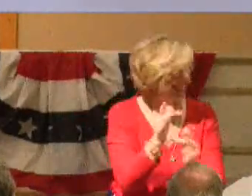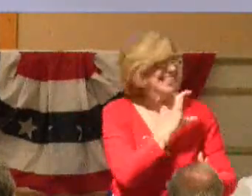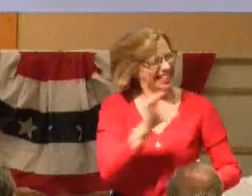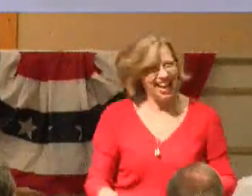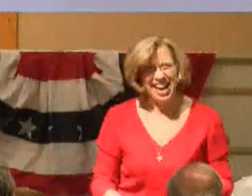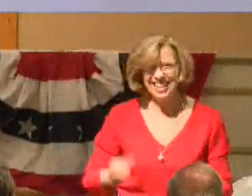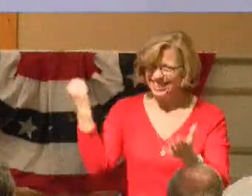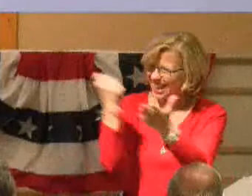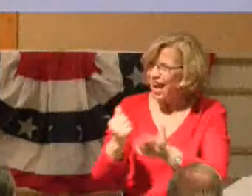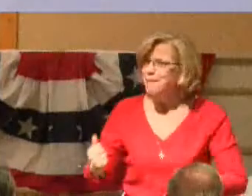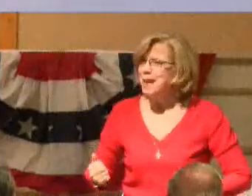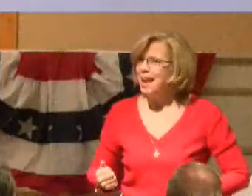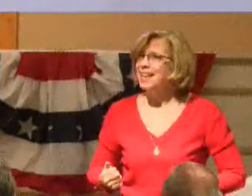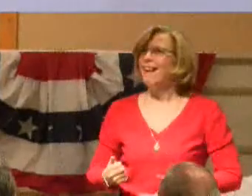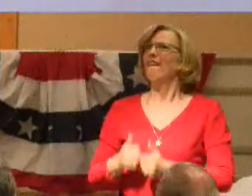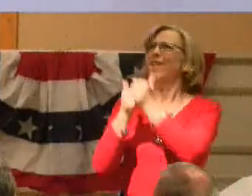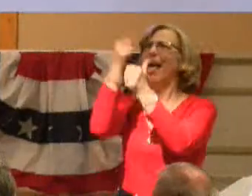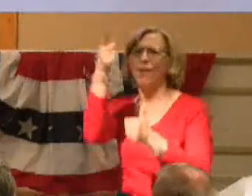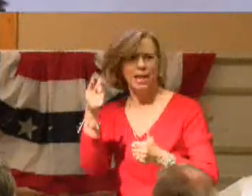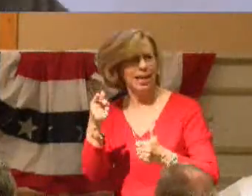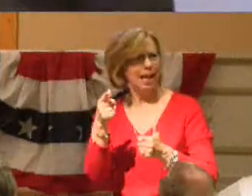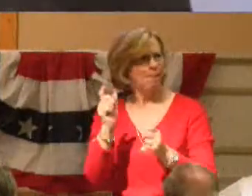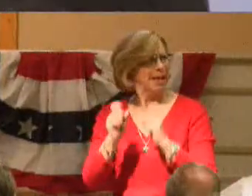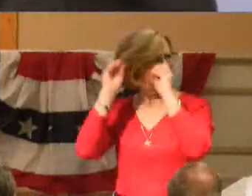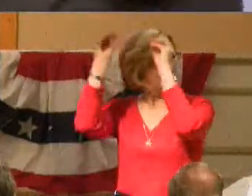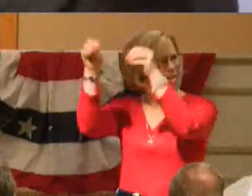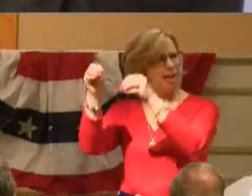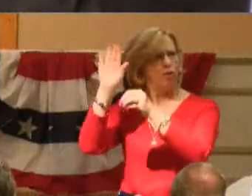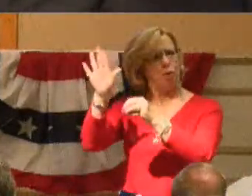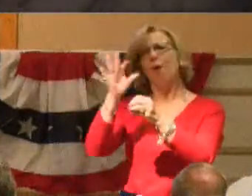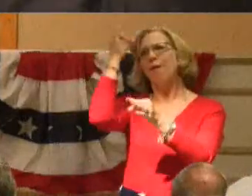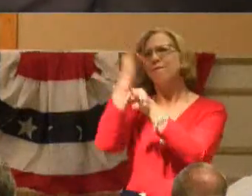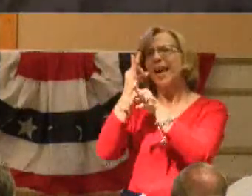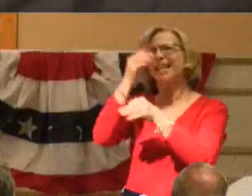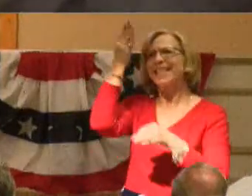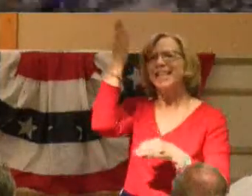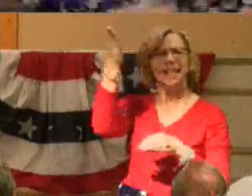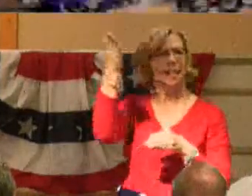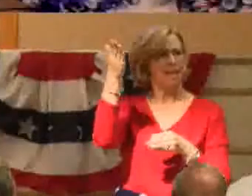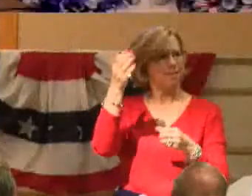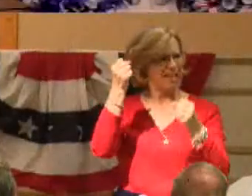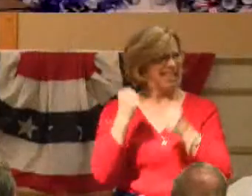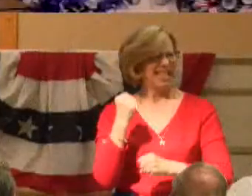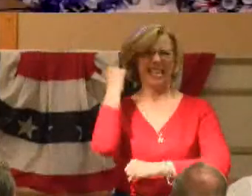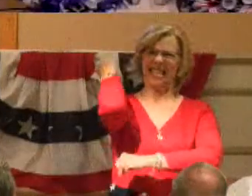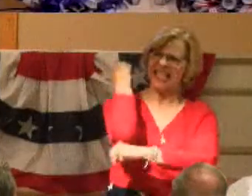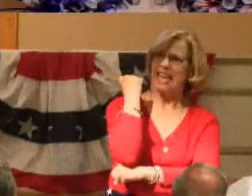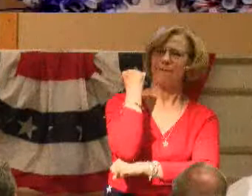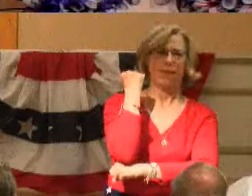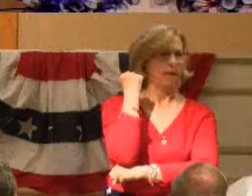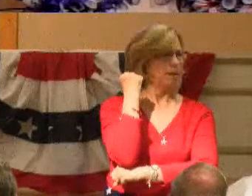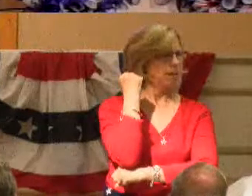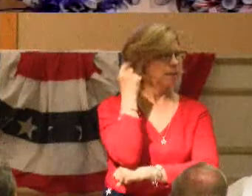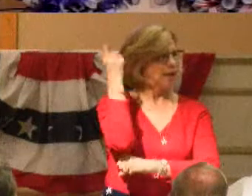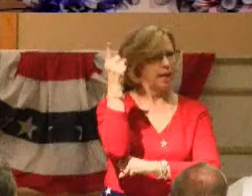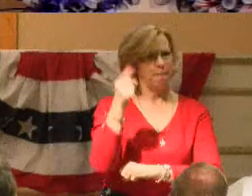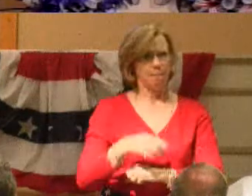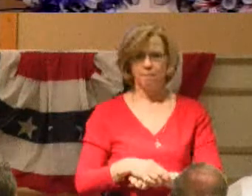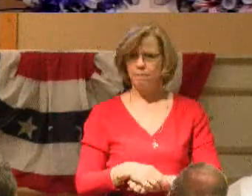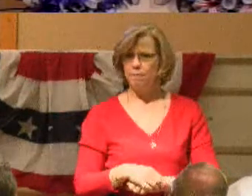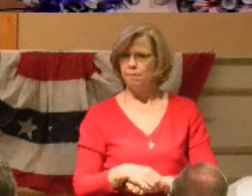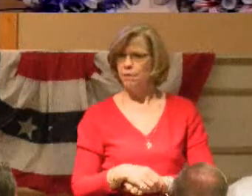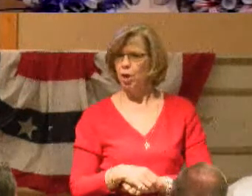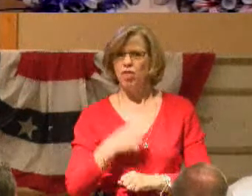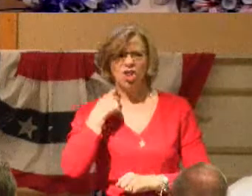and choose him. Follow him, place your faith in him, and stand steadfast in the truth that we find in him. The yoke of